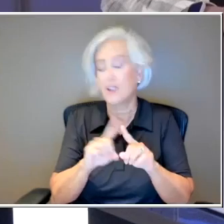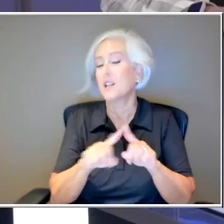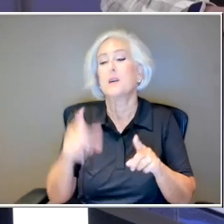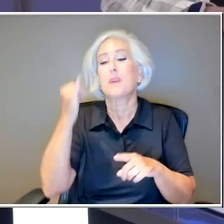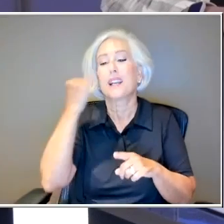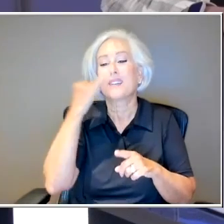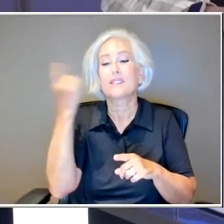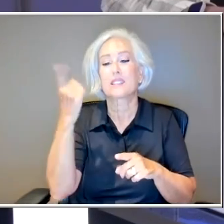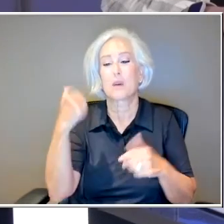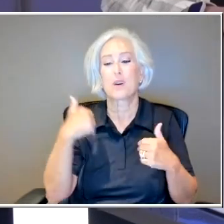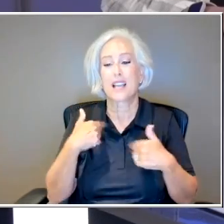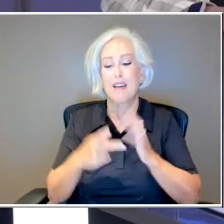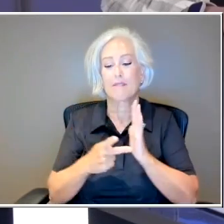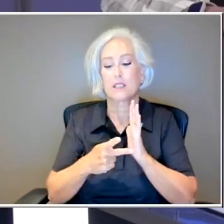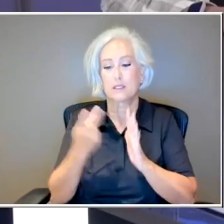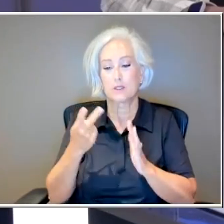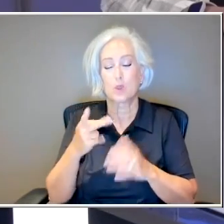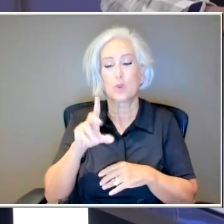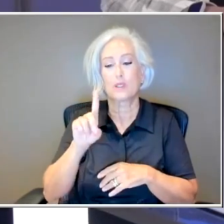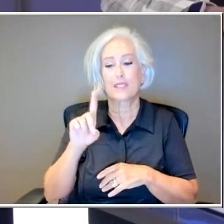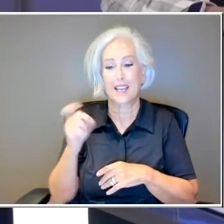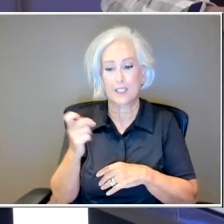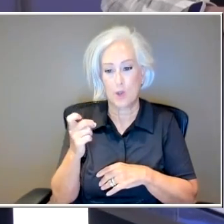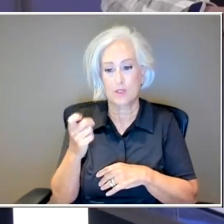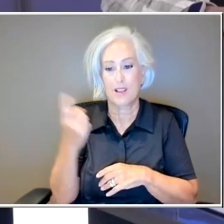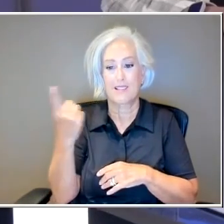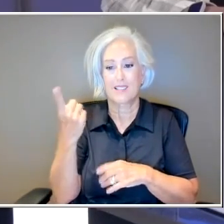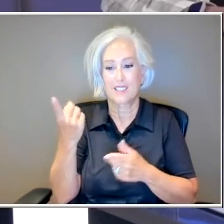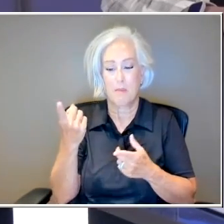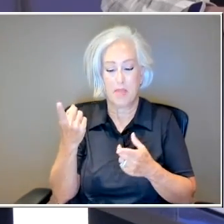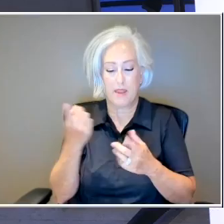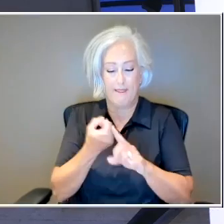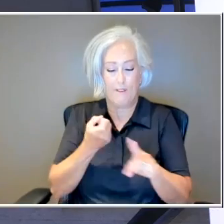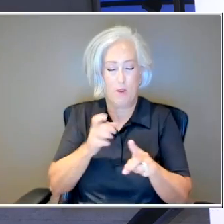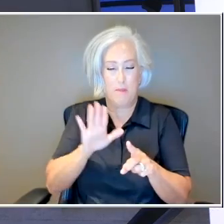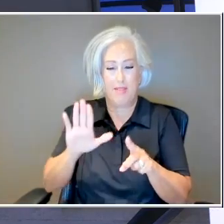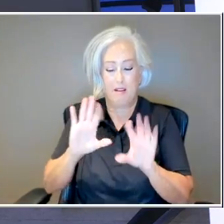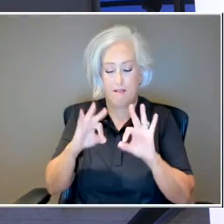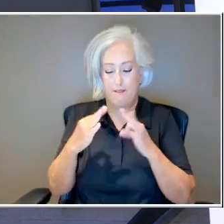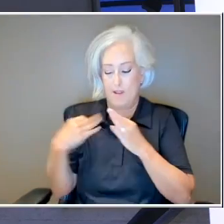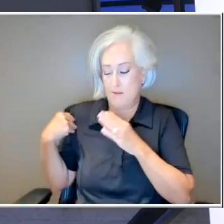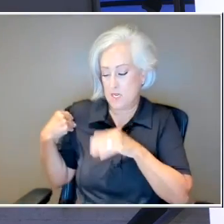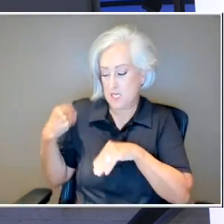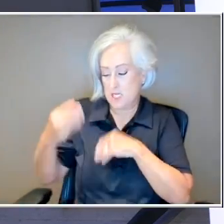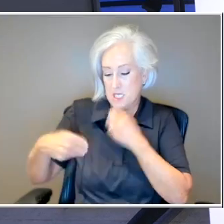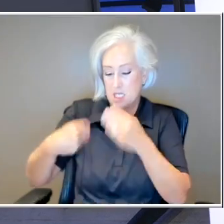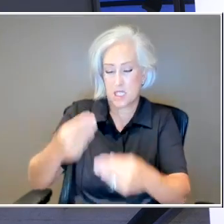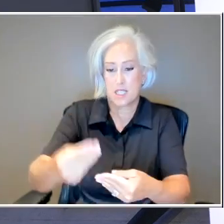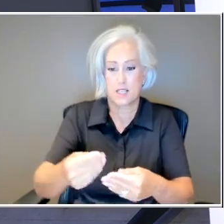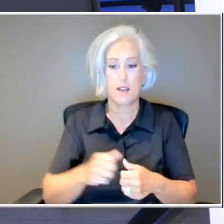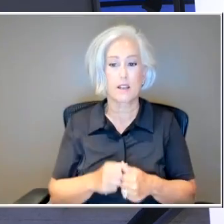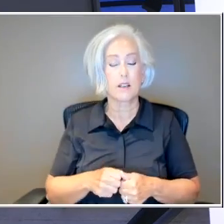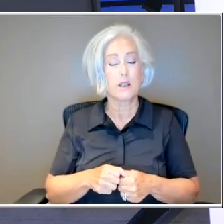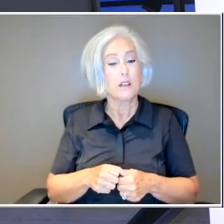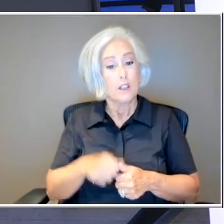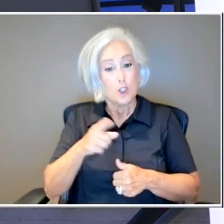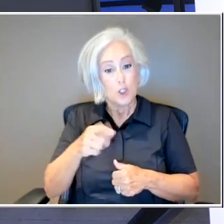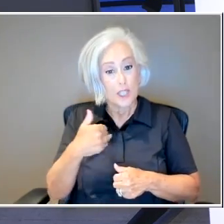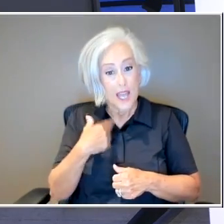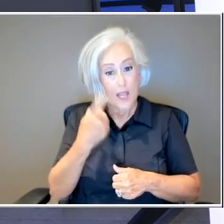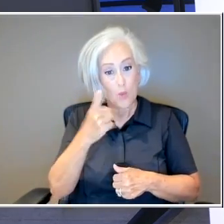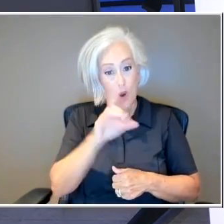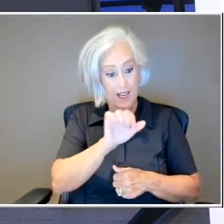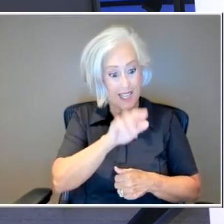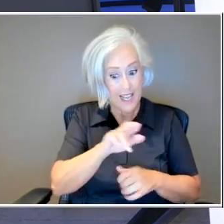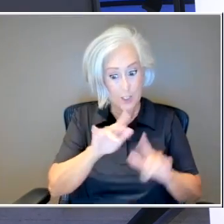diagnosis, there is something going on in their family. Okay, Yeah. but Yeah. is the fact that she had one cancer at the same time as another cancer,